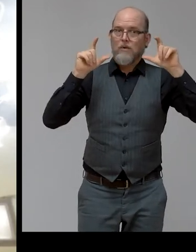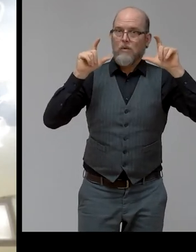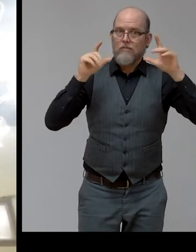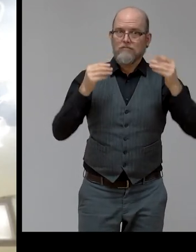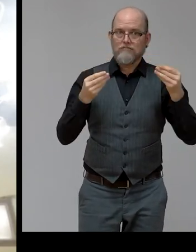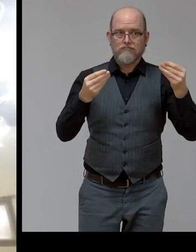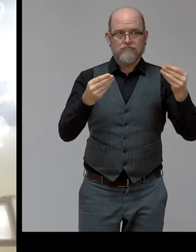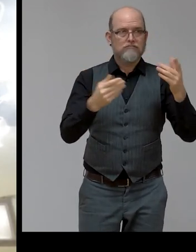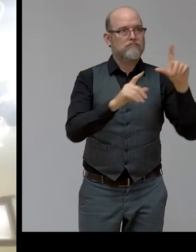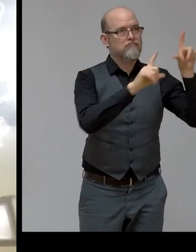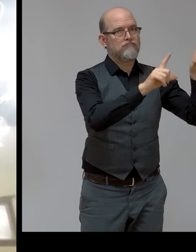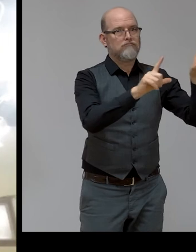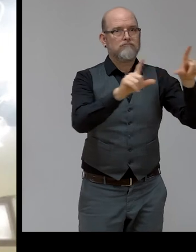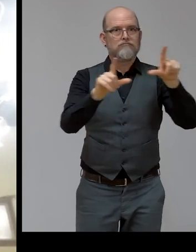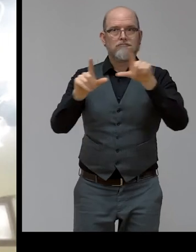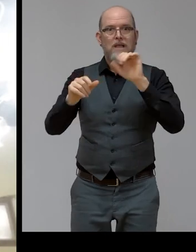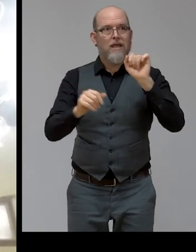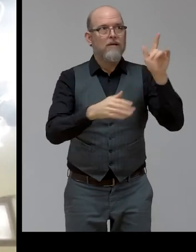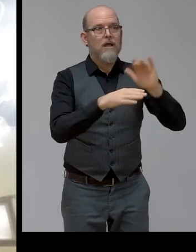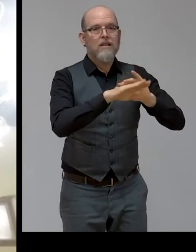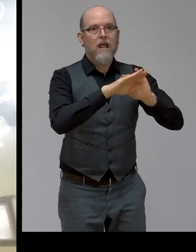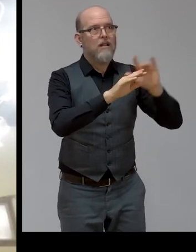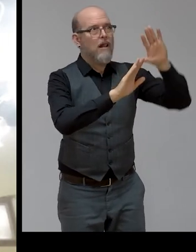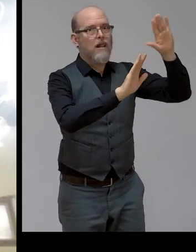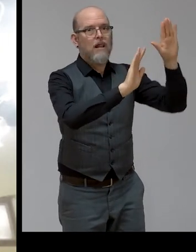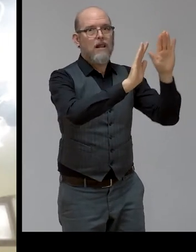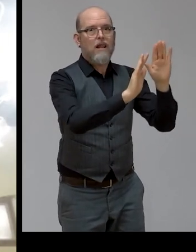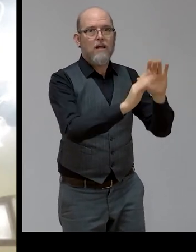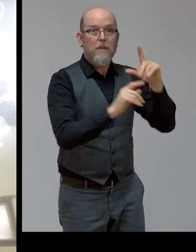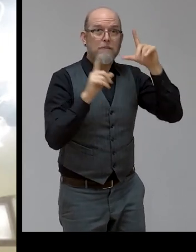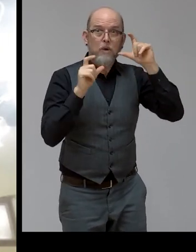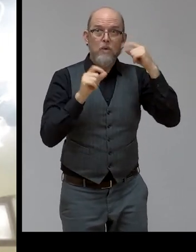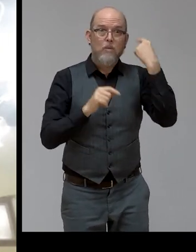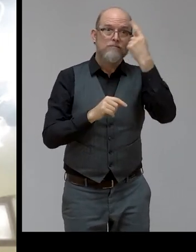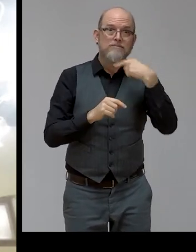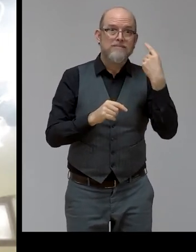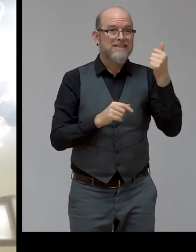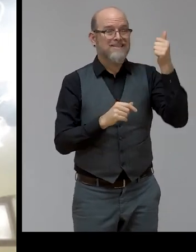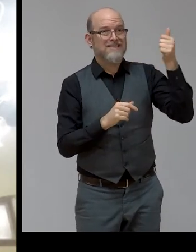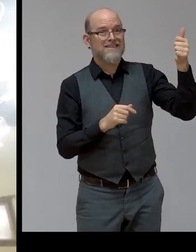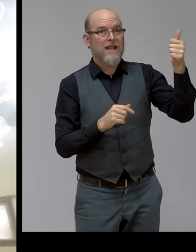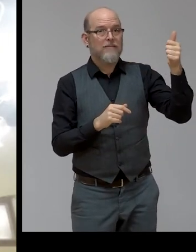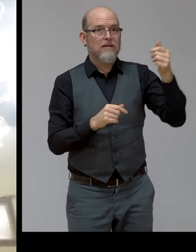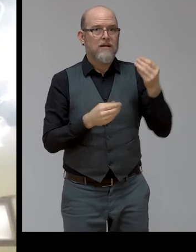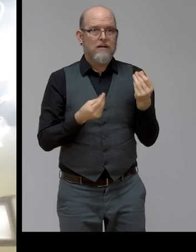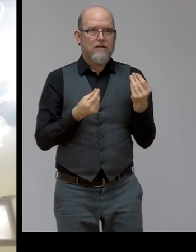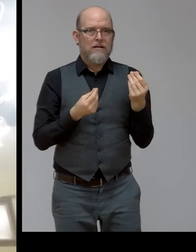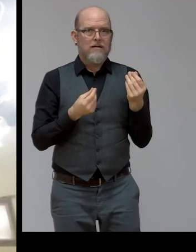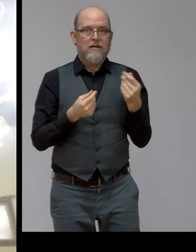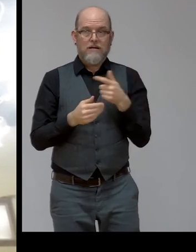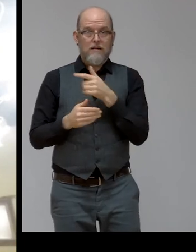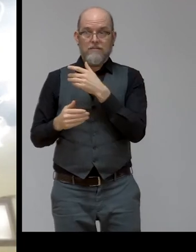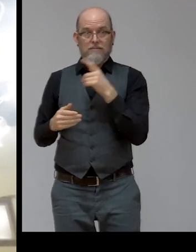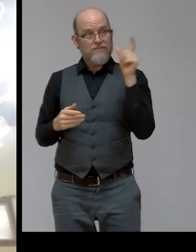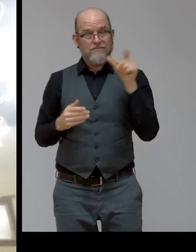exhibition, was amazing to see the photographers making the experience of being guided to